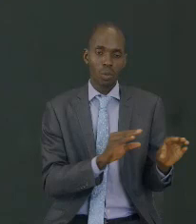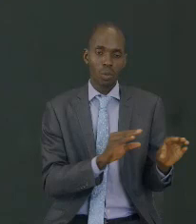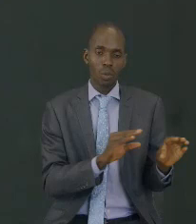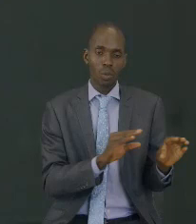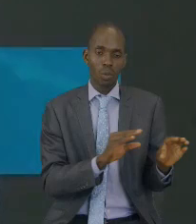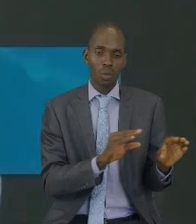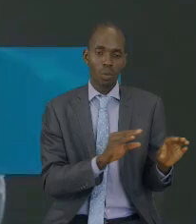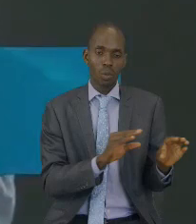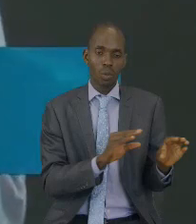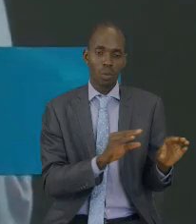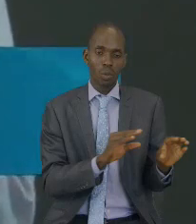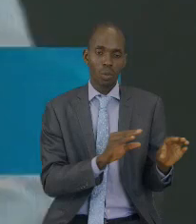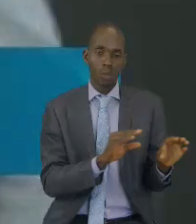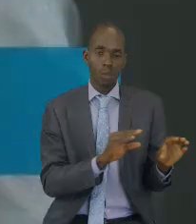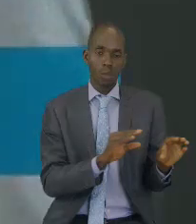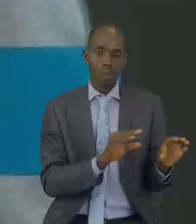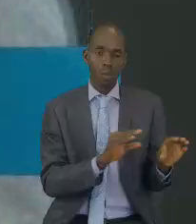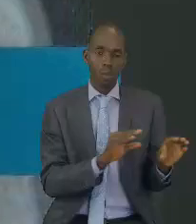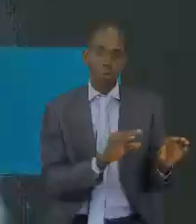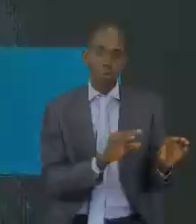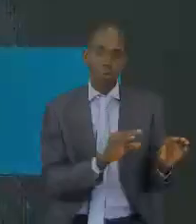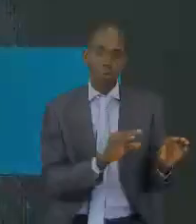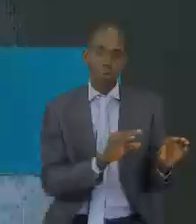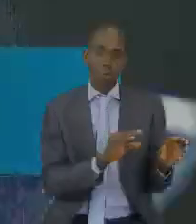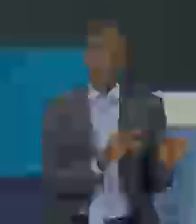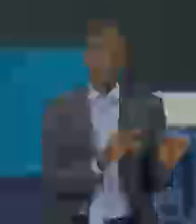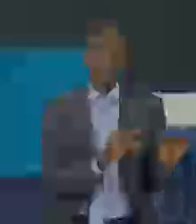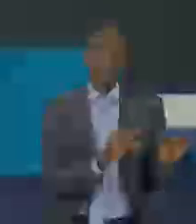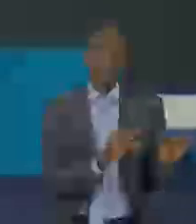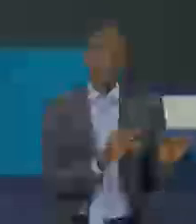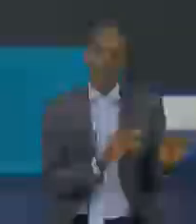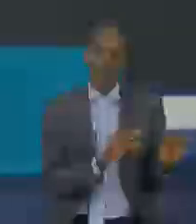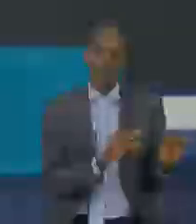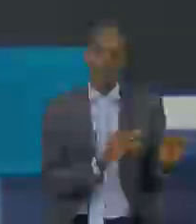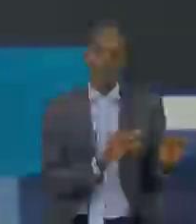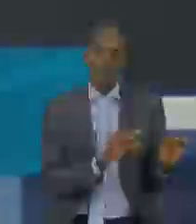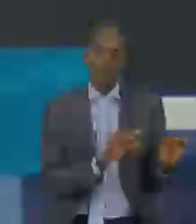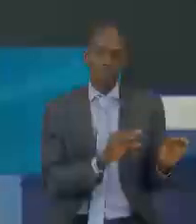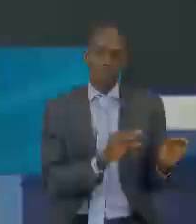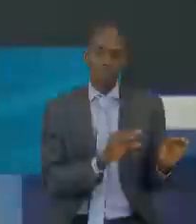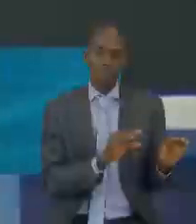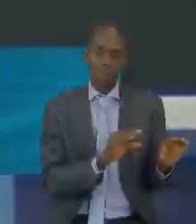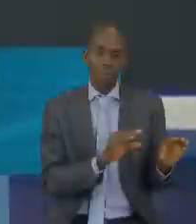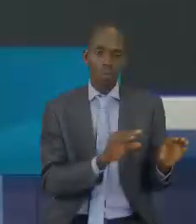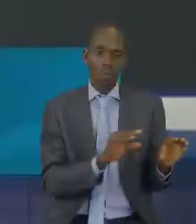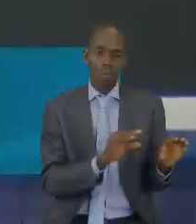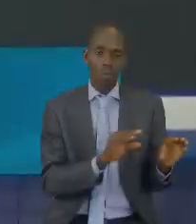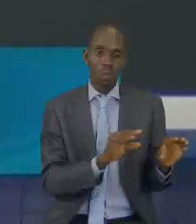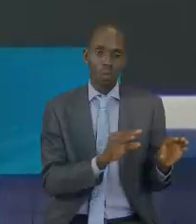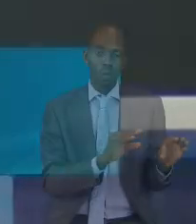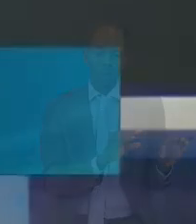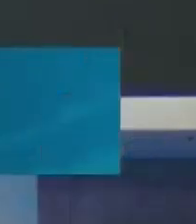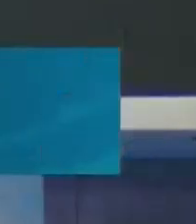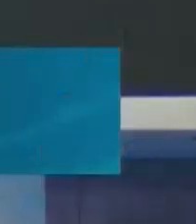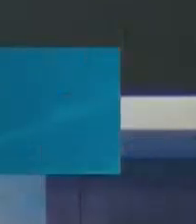and sent from heaven, and we have the threefold freedom, and tonight is